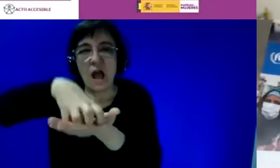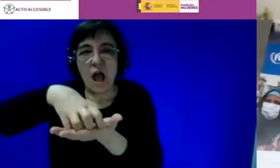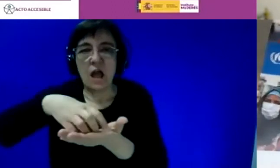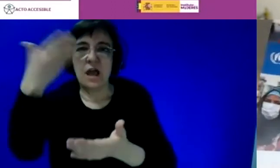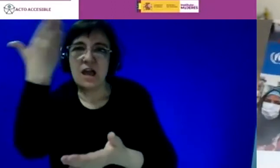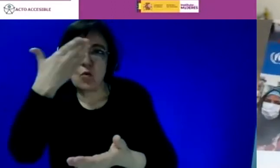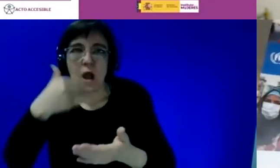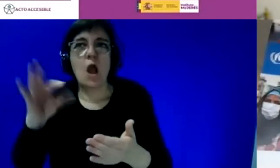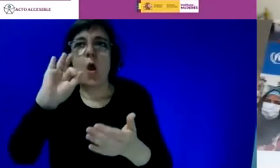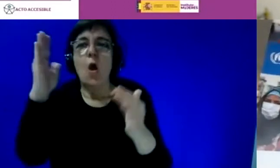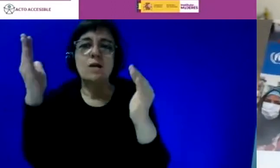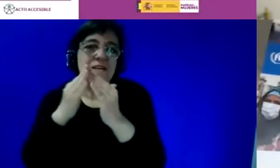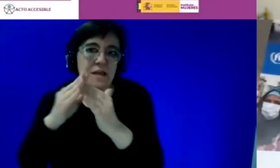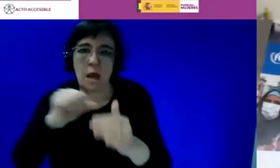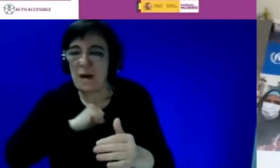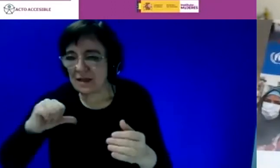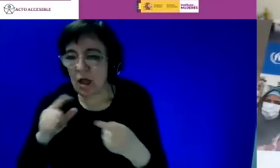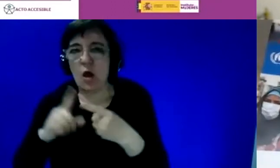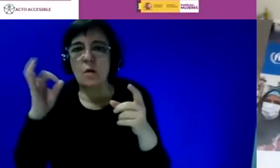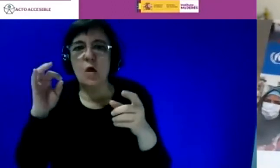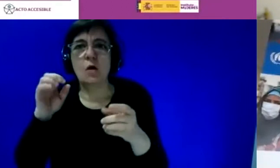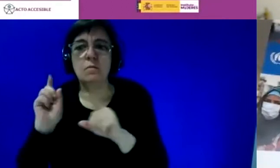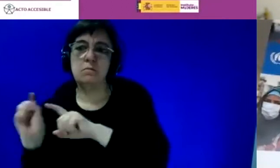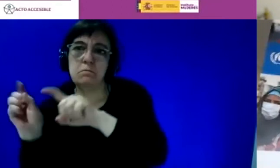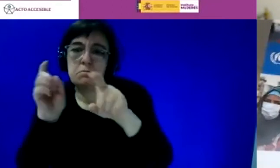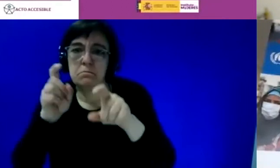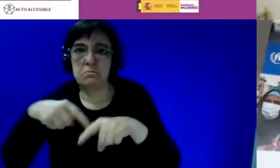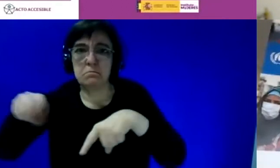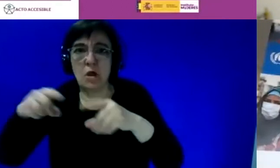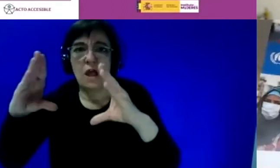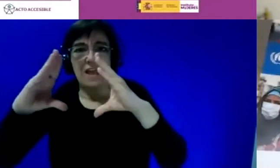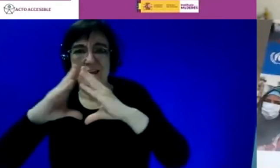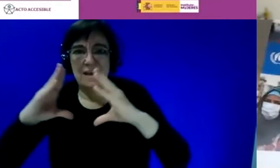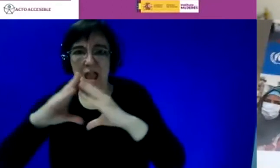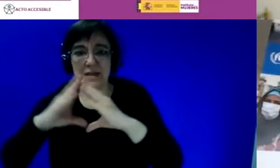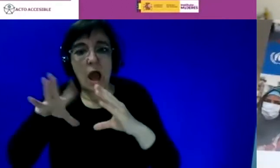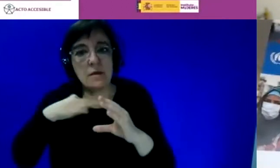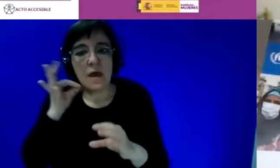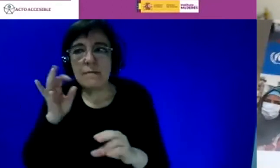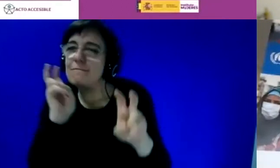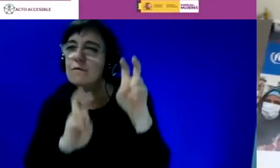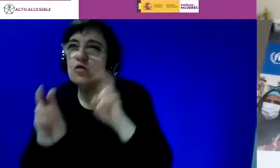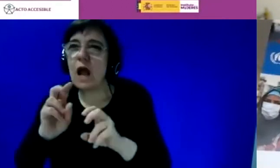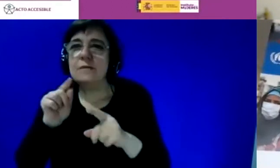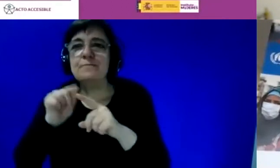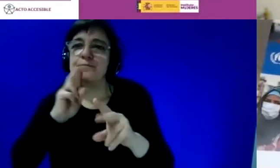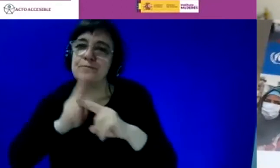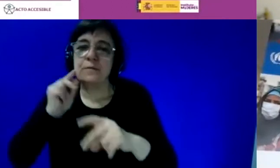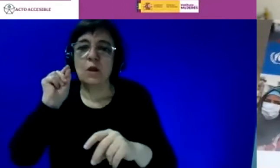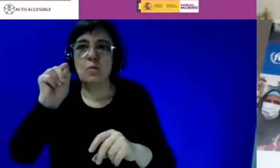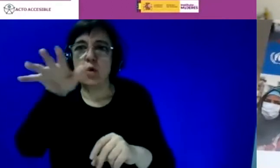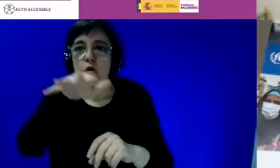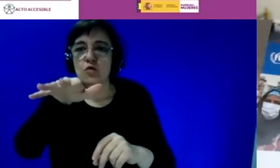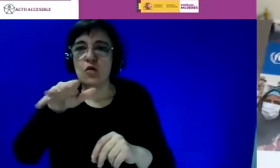unit. But let's all watch out for those blue dots, because that's where people with disabilities will be able to get special